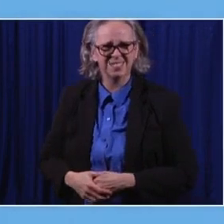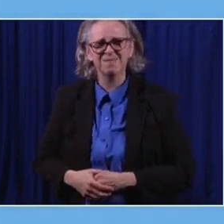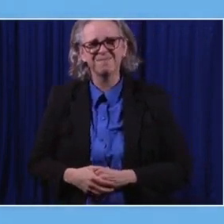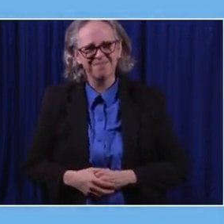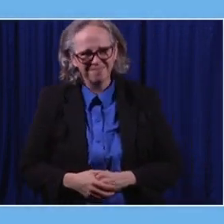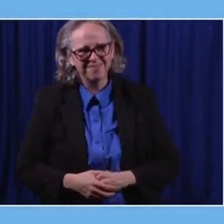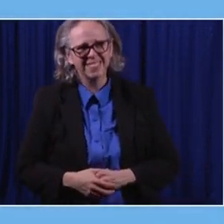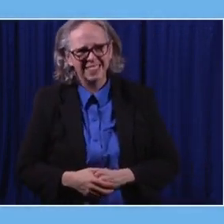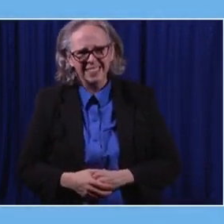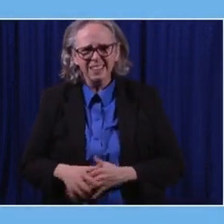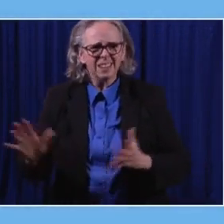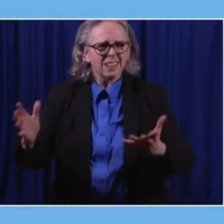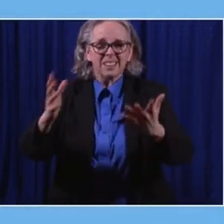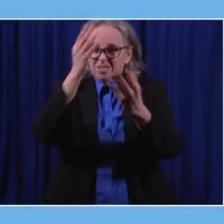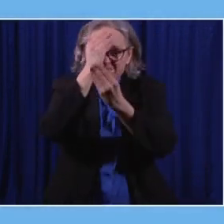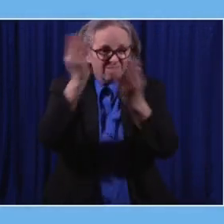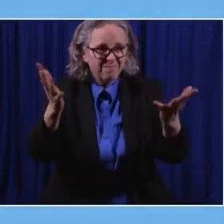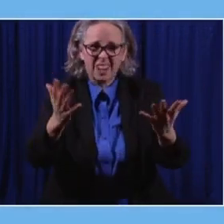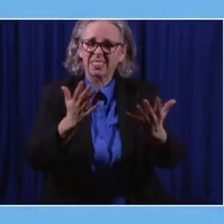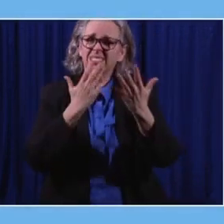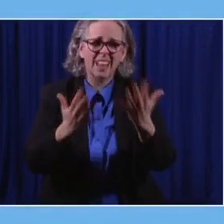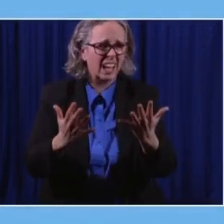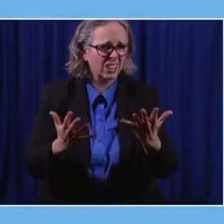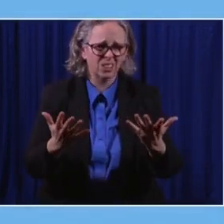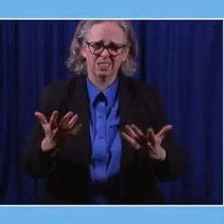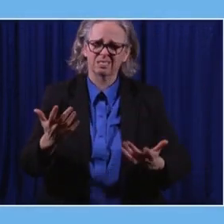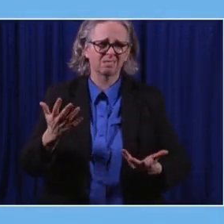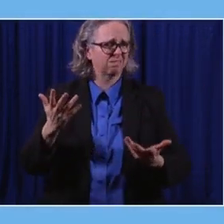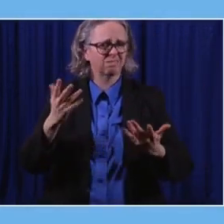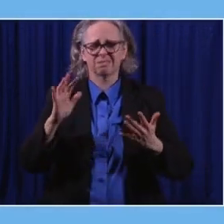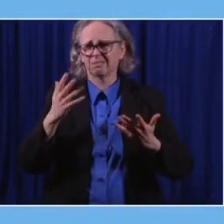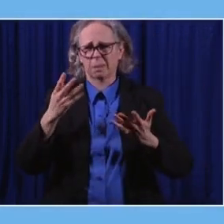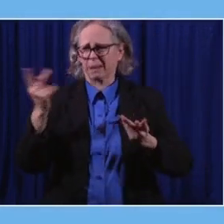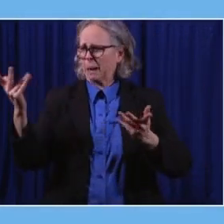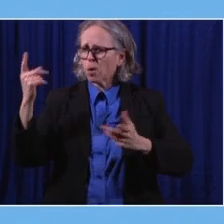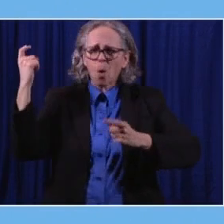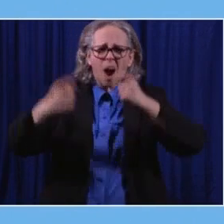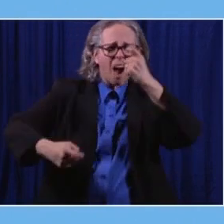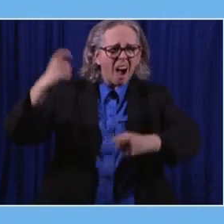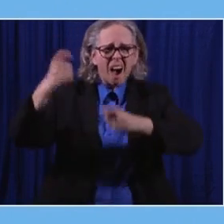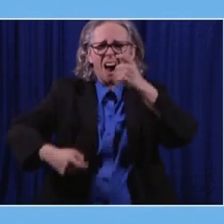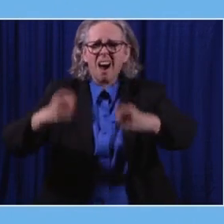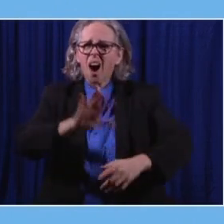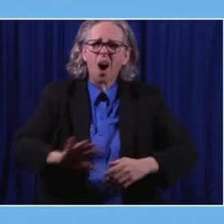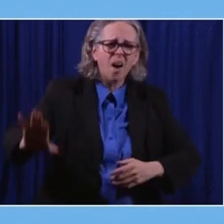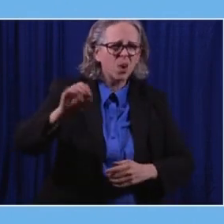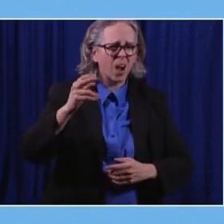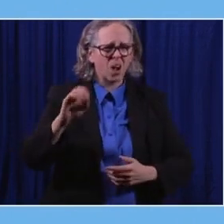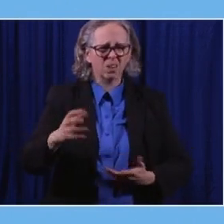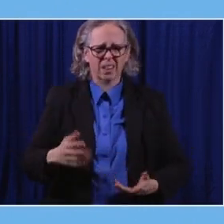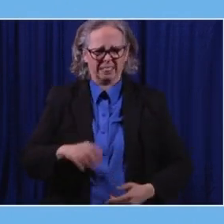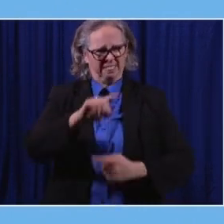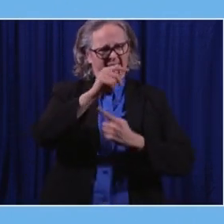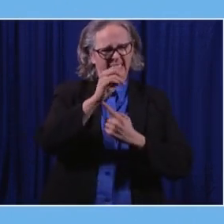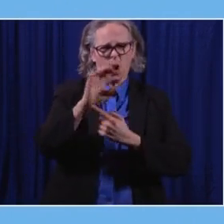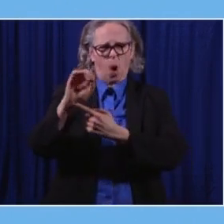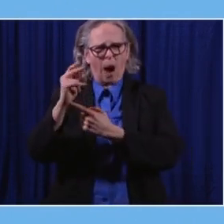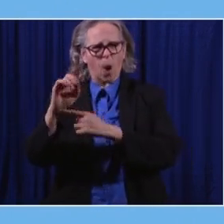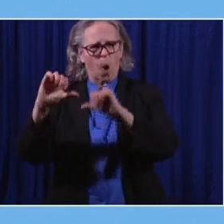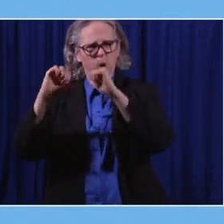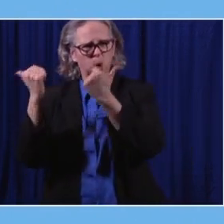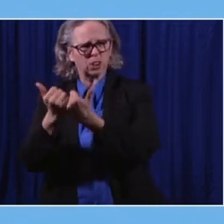Thanks to generous community members and the extraordinary support of the state of Ohio, the Ohio Association of Food Banks is proud to have partnered